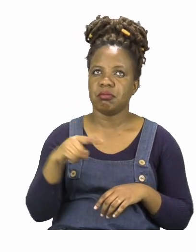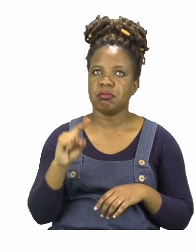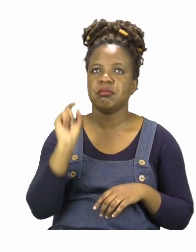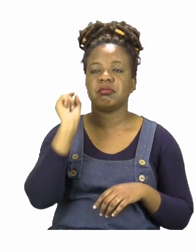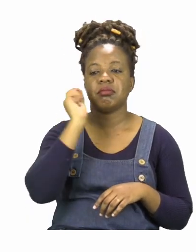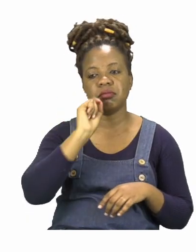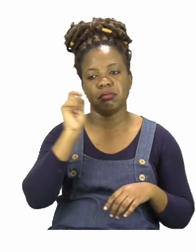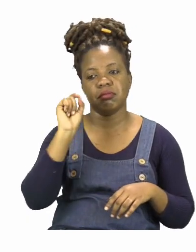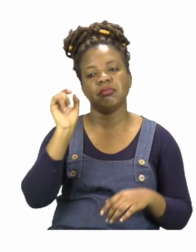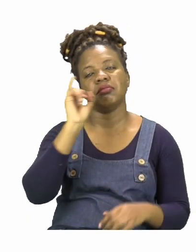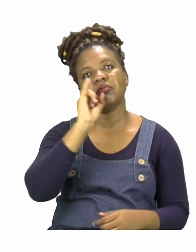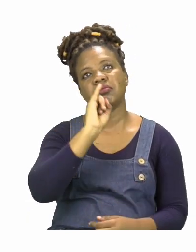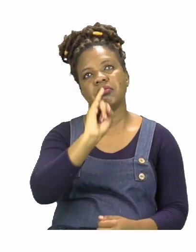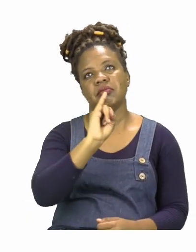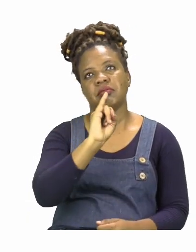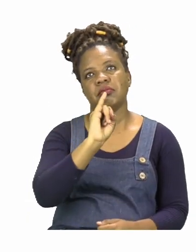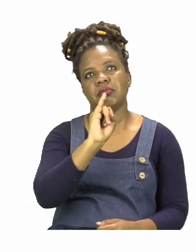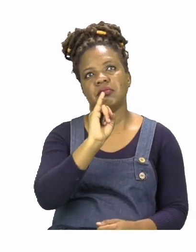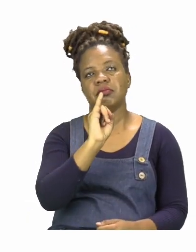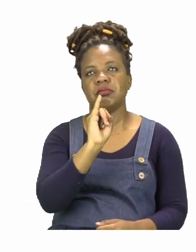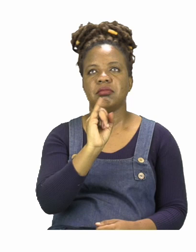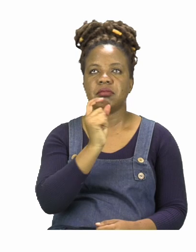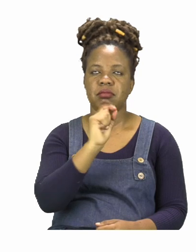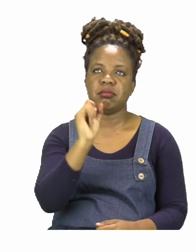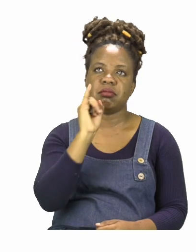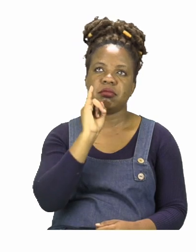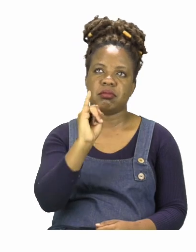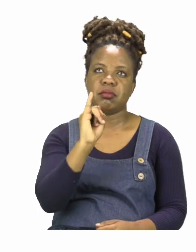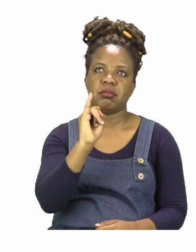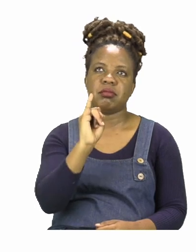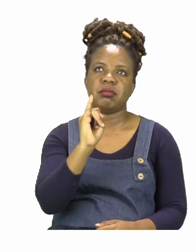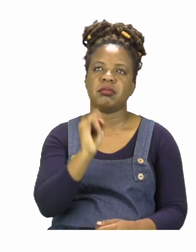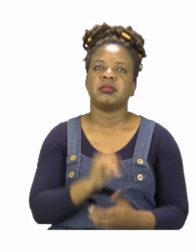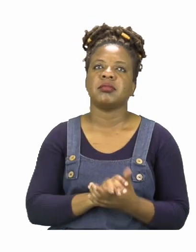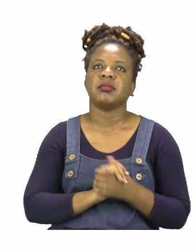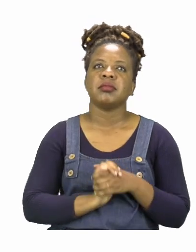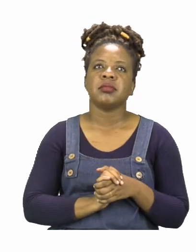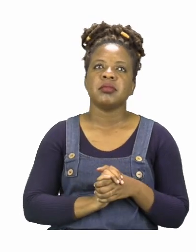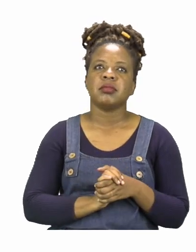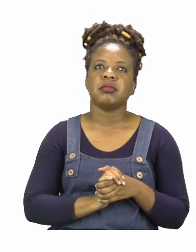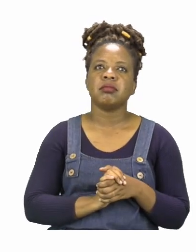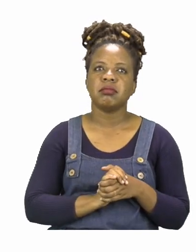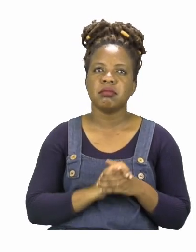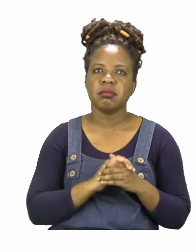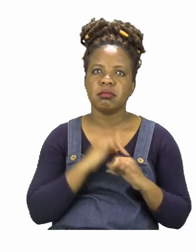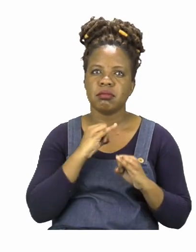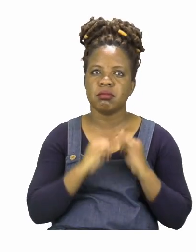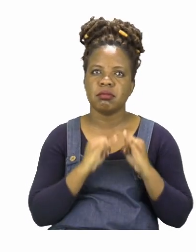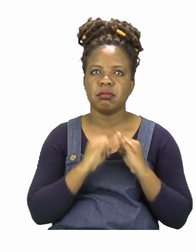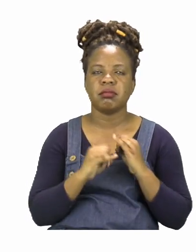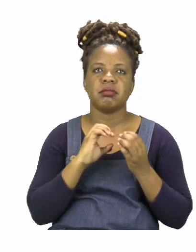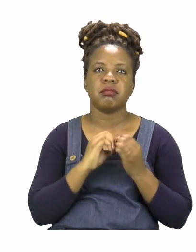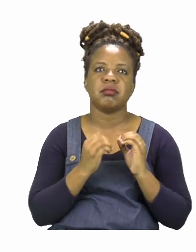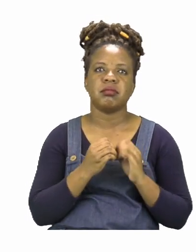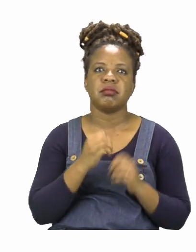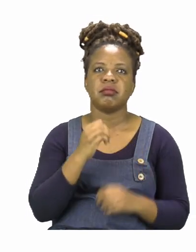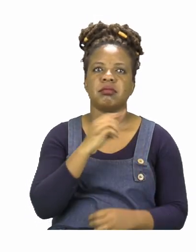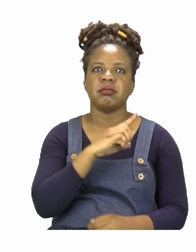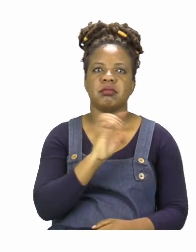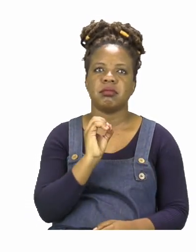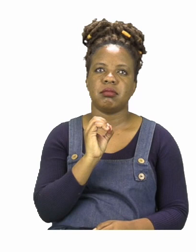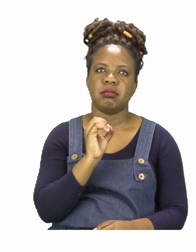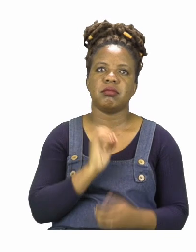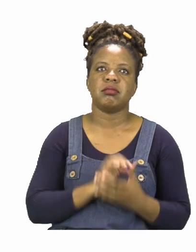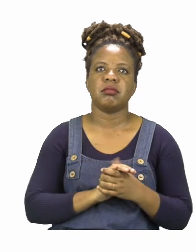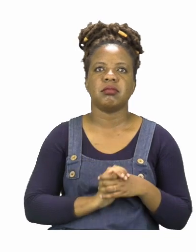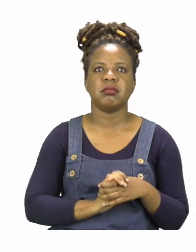I in the dash. Let's do the last one together. Number 10.